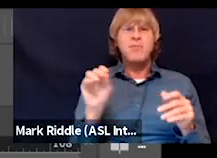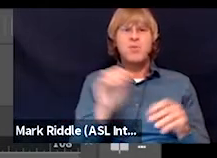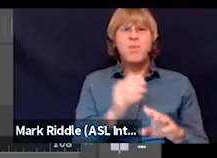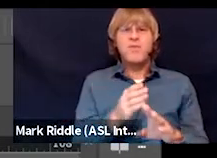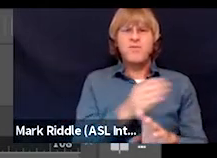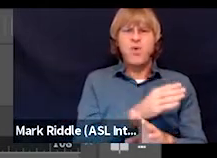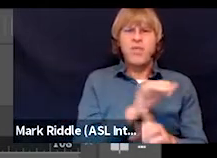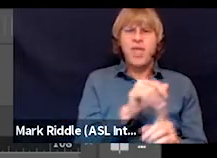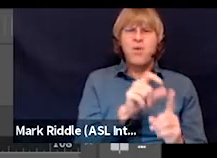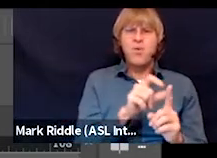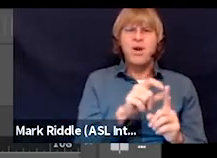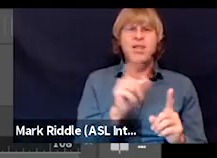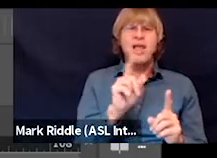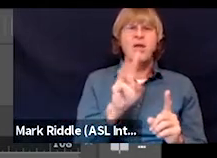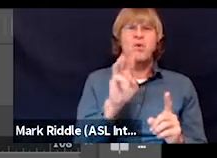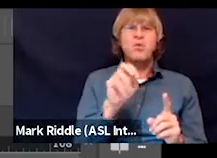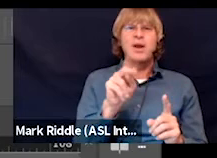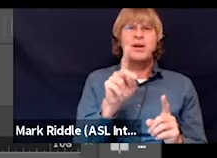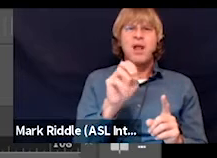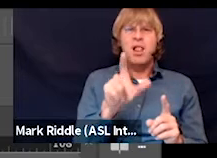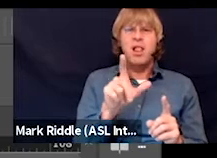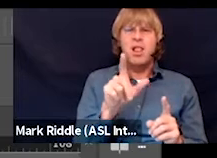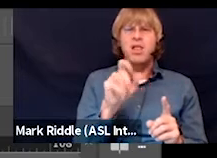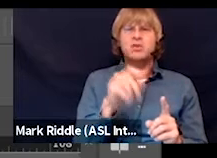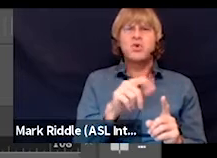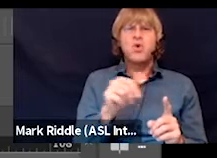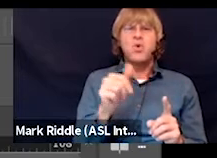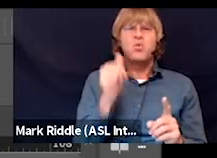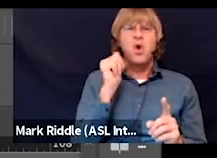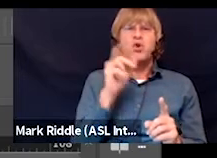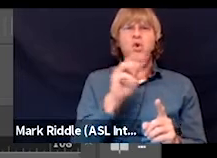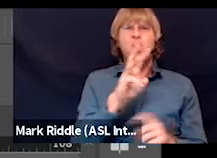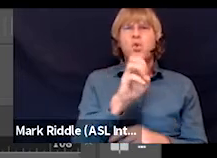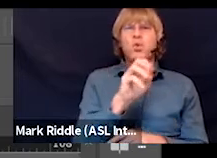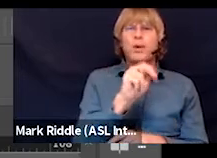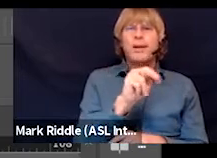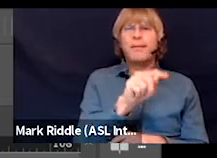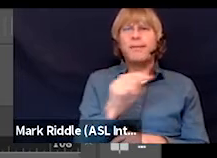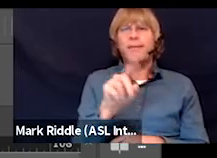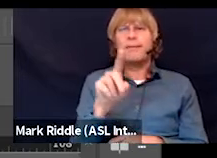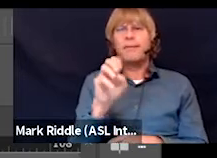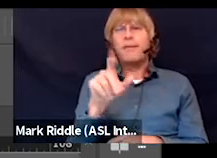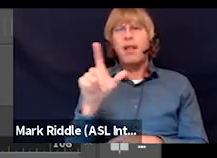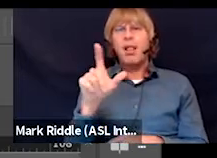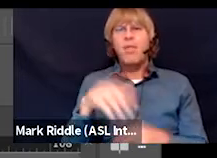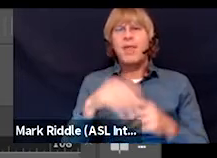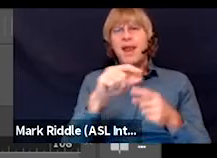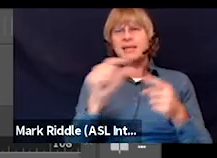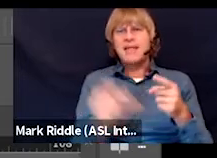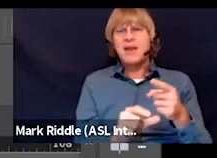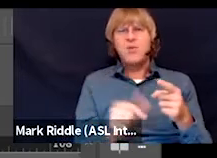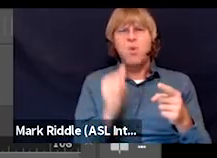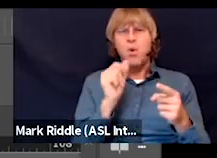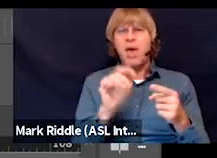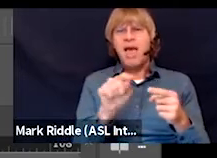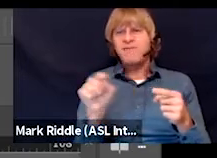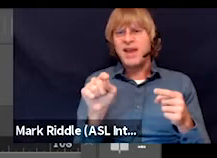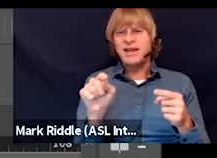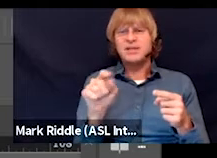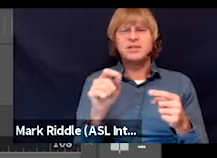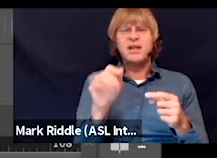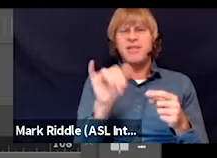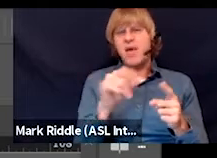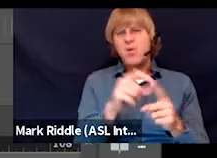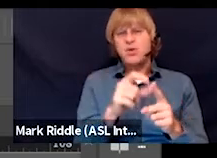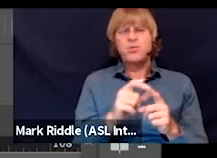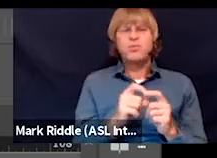before a word like Wendell, so it won't do when dull on the next line. It won't hyphenate